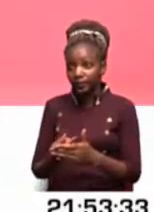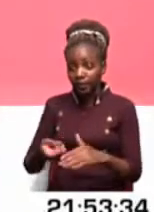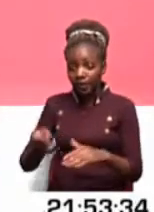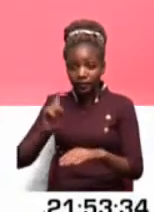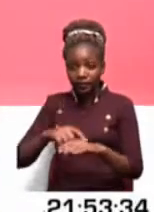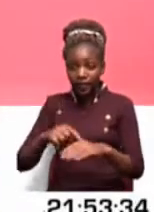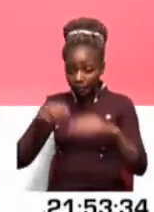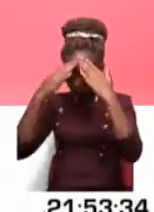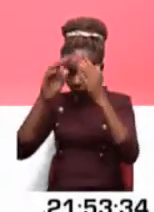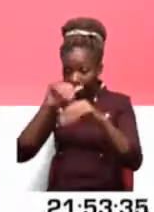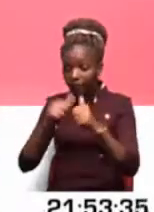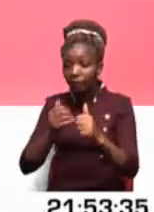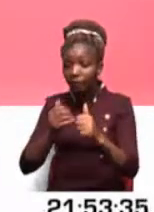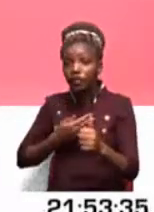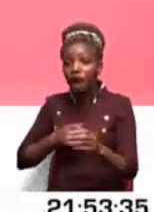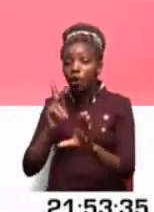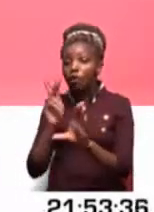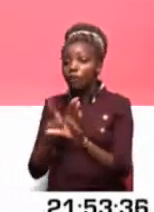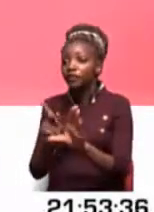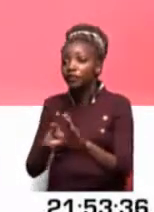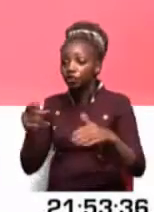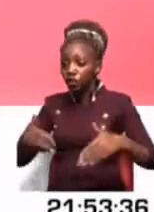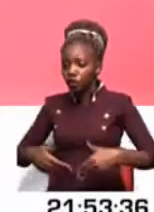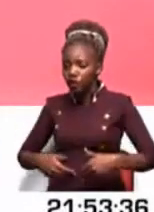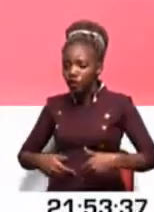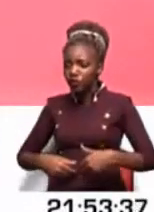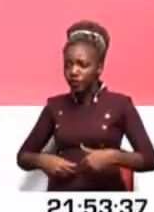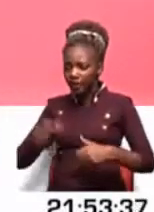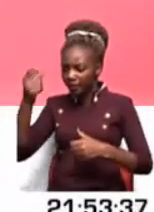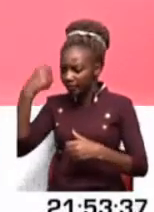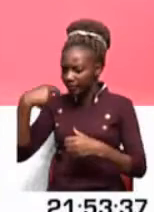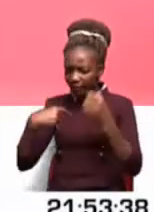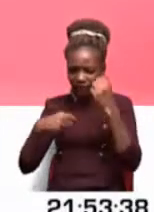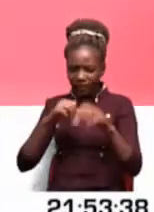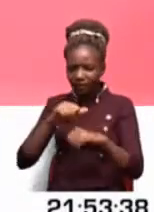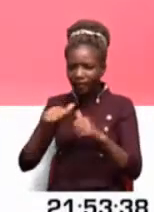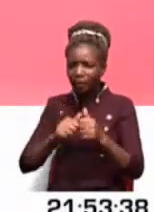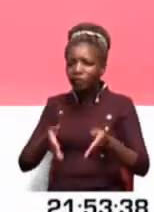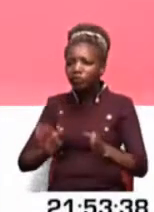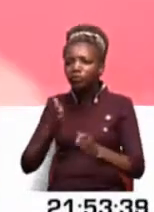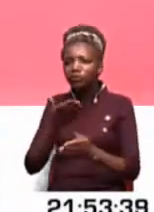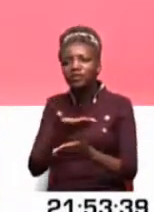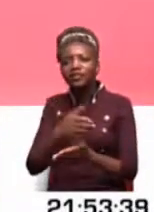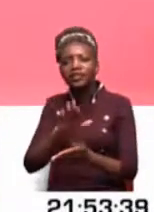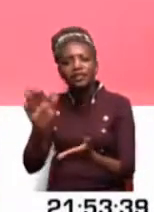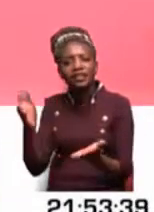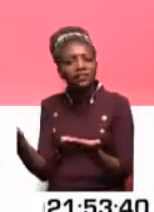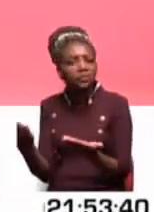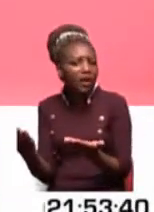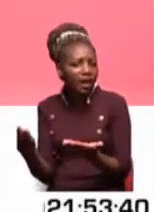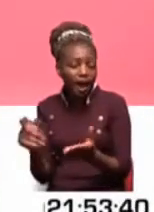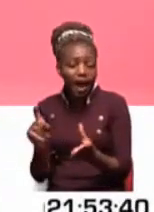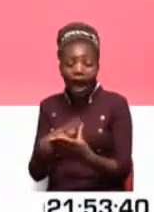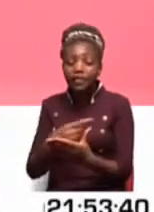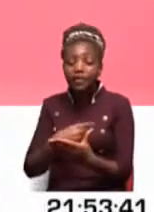in political leadership, they're crying every single day that where is the space, you know, of young people. I want to believe if you went on and on, you know, reading the tweets, it